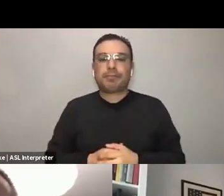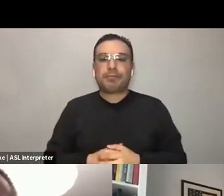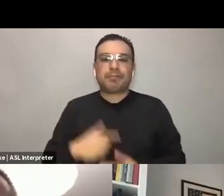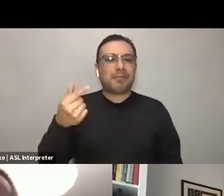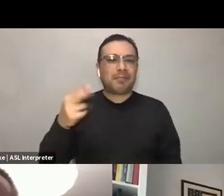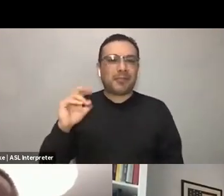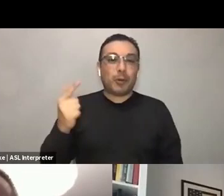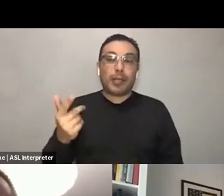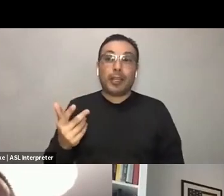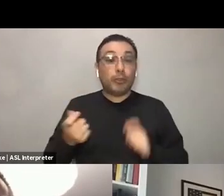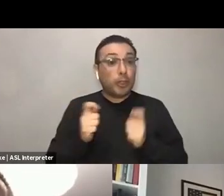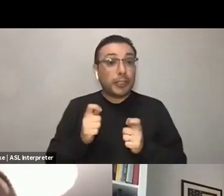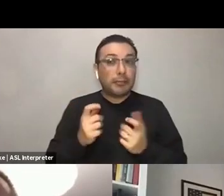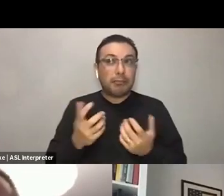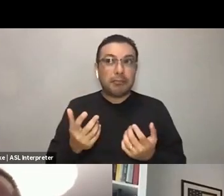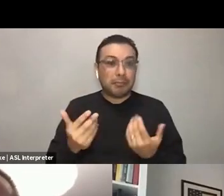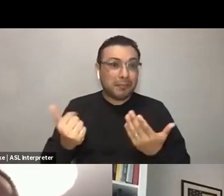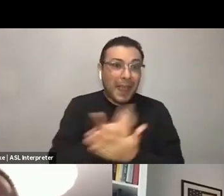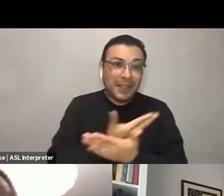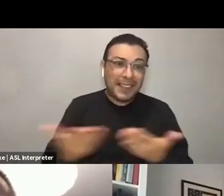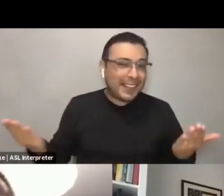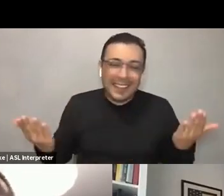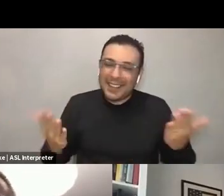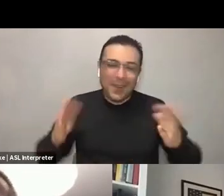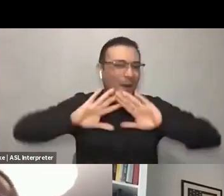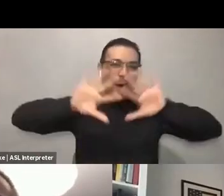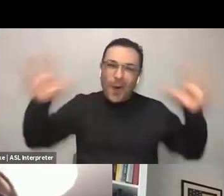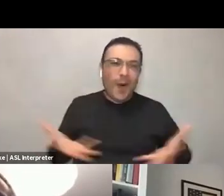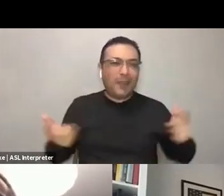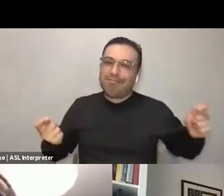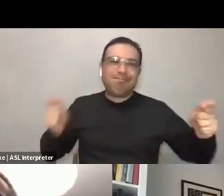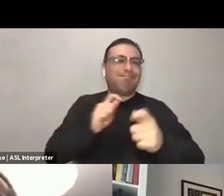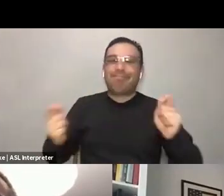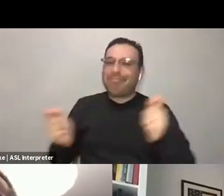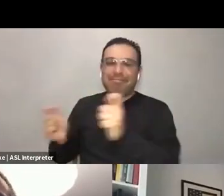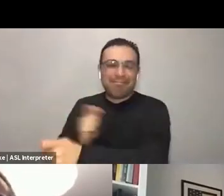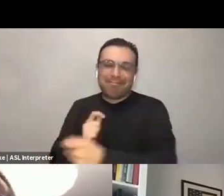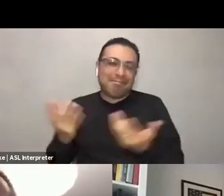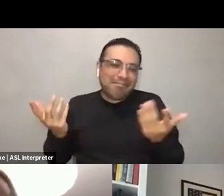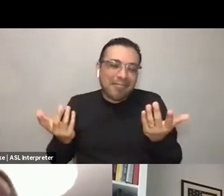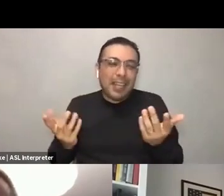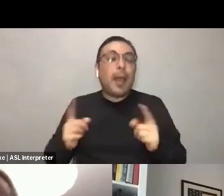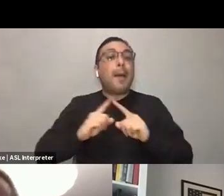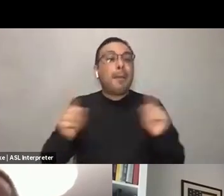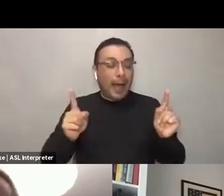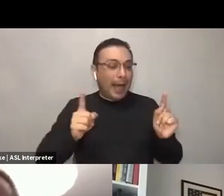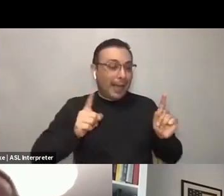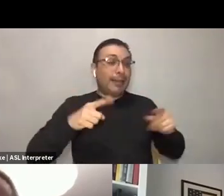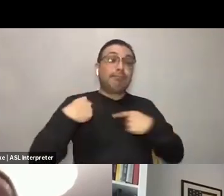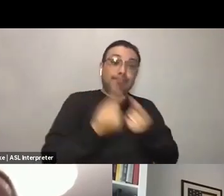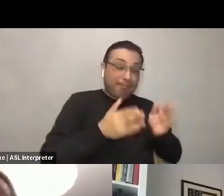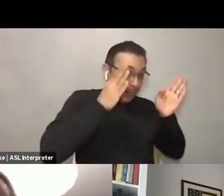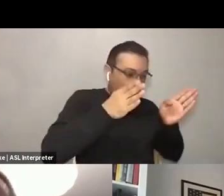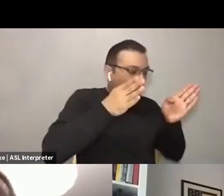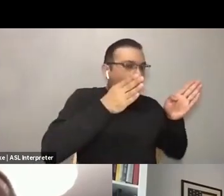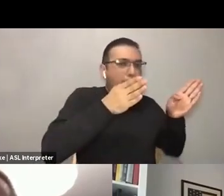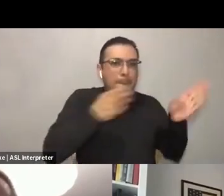quite simply. But more specifically, I would say we pivoted very quickly to online programming. think